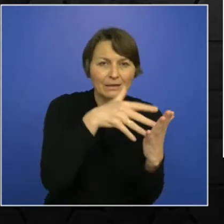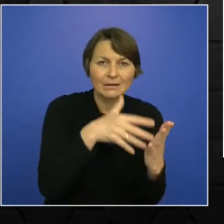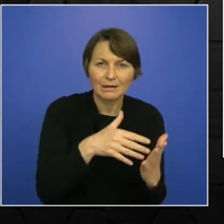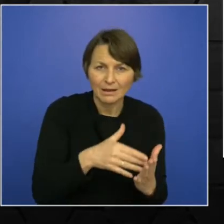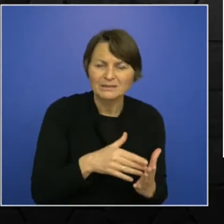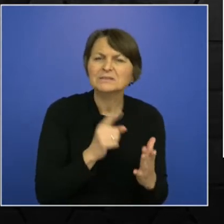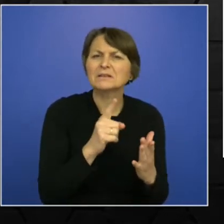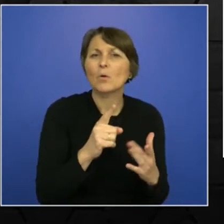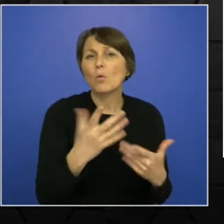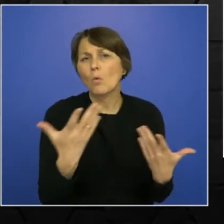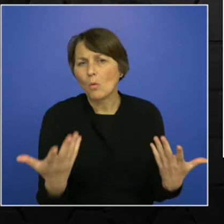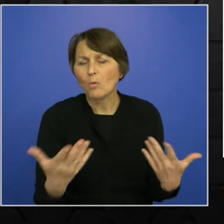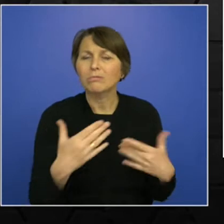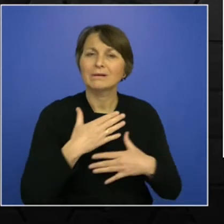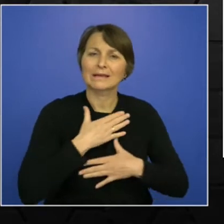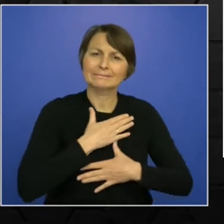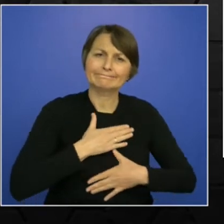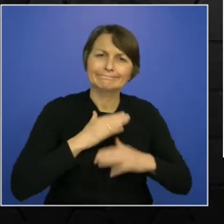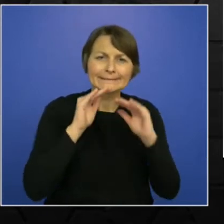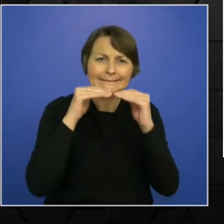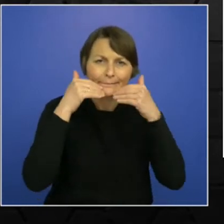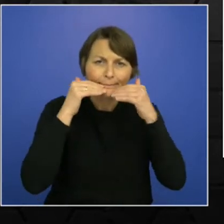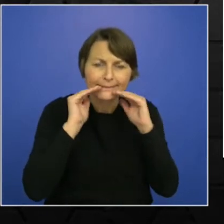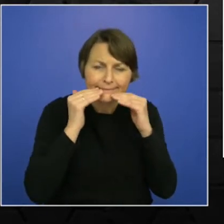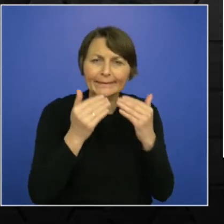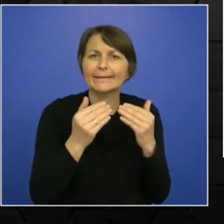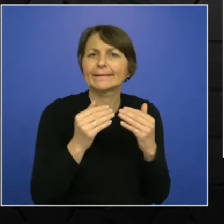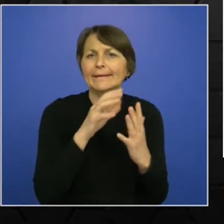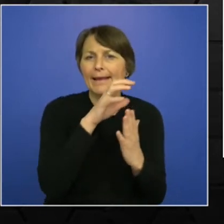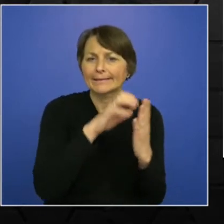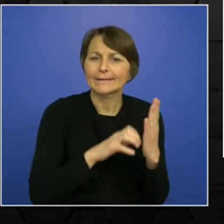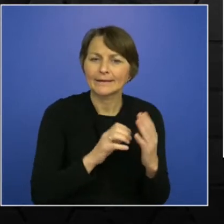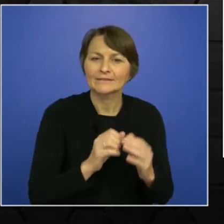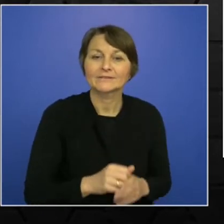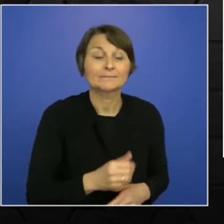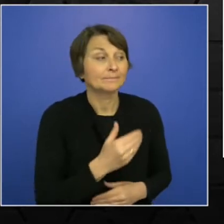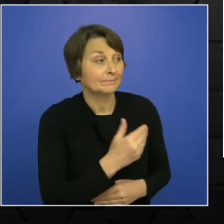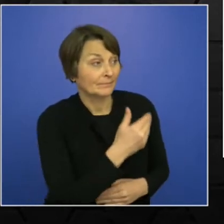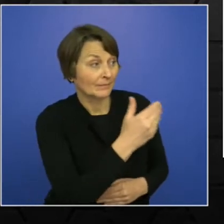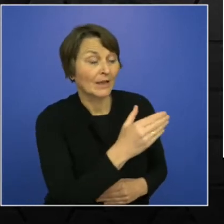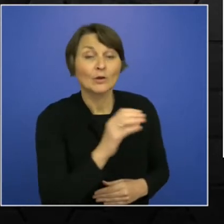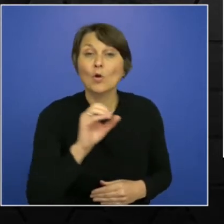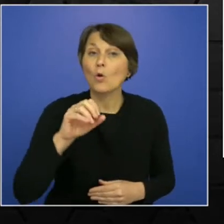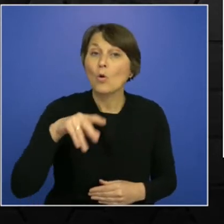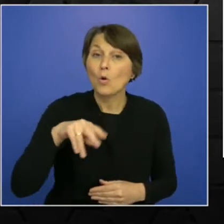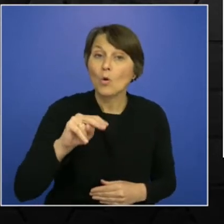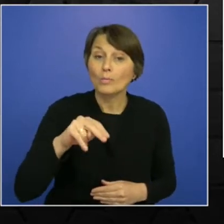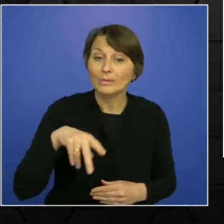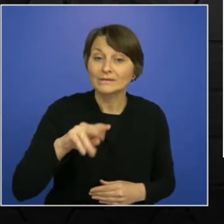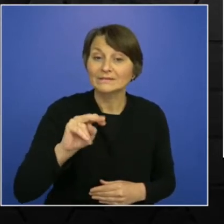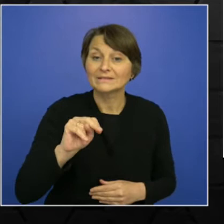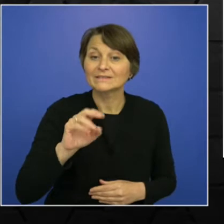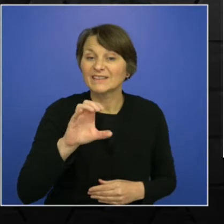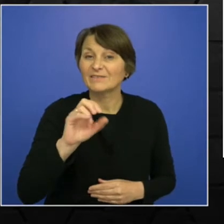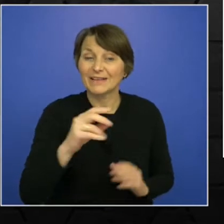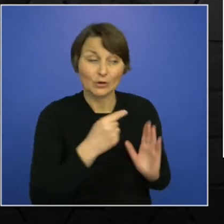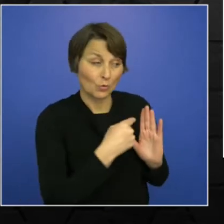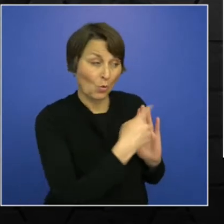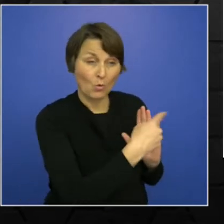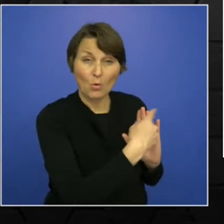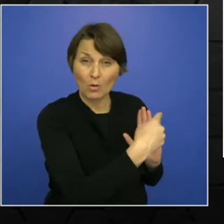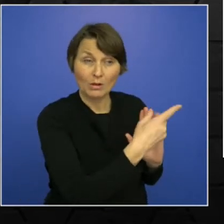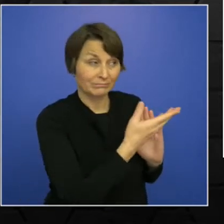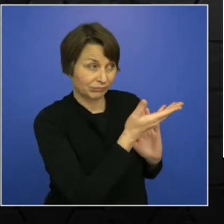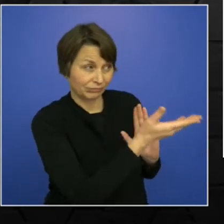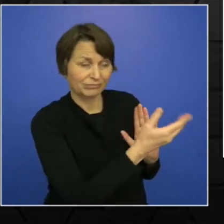much more word semantics. Okay, OpenCV is computer vision and isolation forest. So all of these and much more you can do